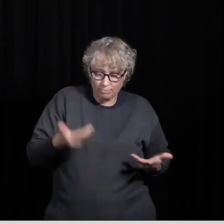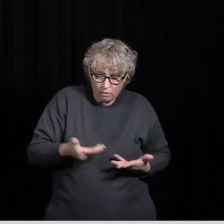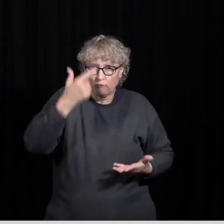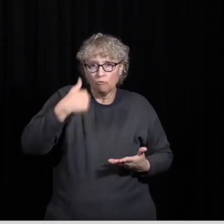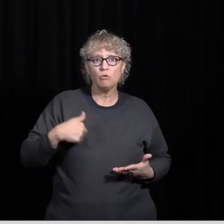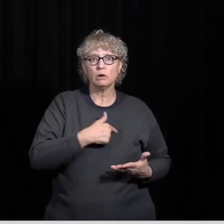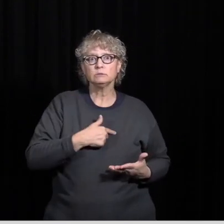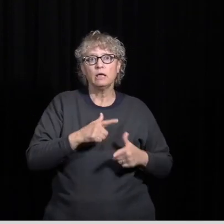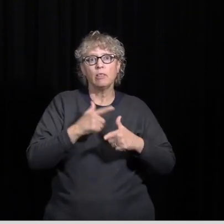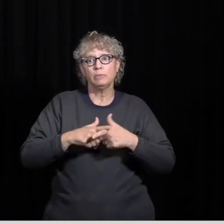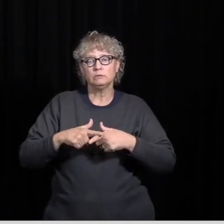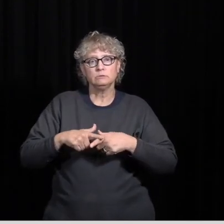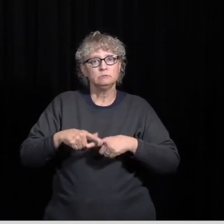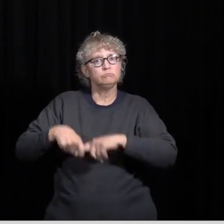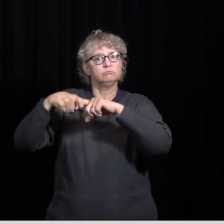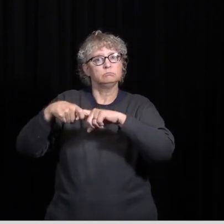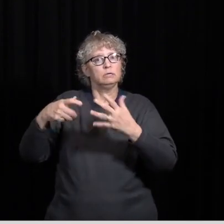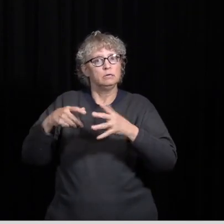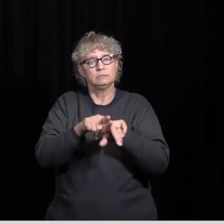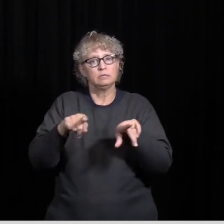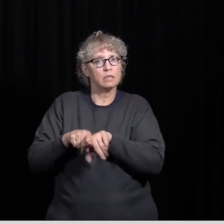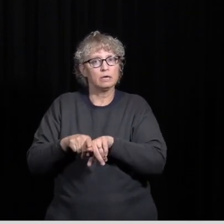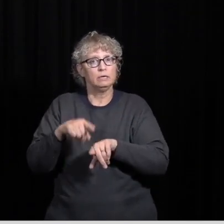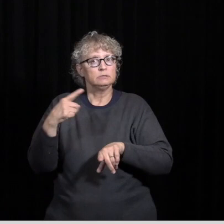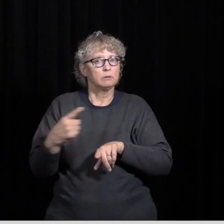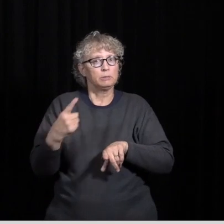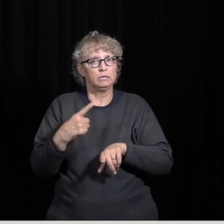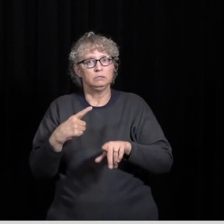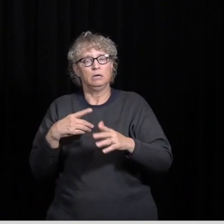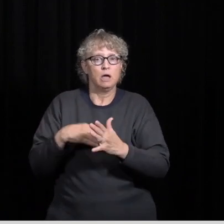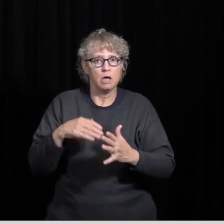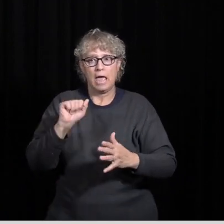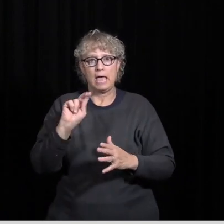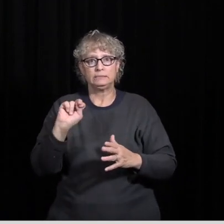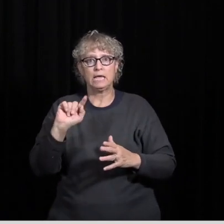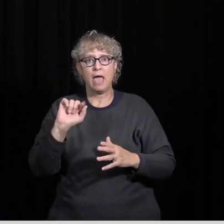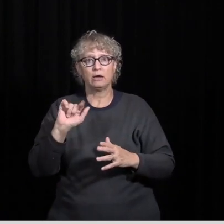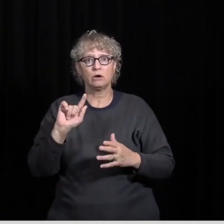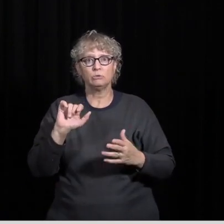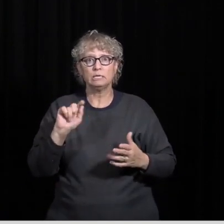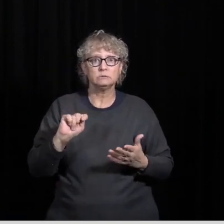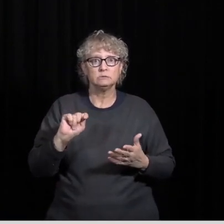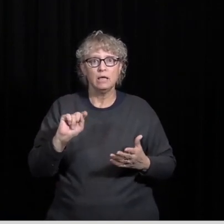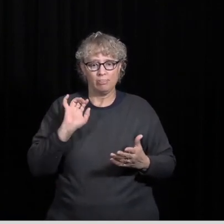a break, and it's like there's this antagonist inserted into the text. And the antagonist, he's trying